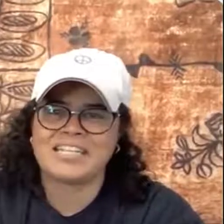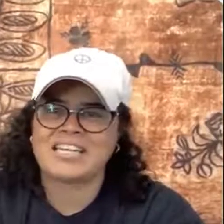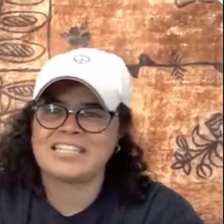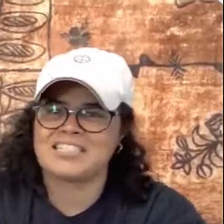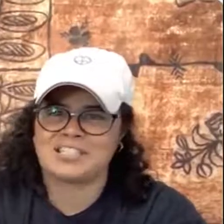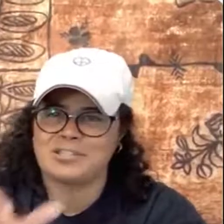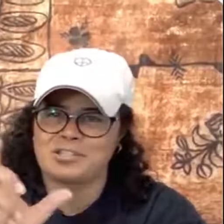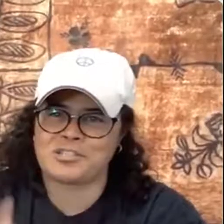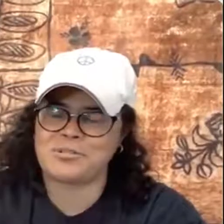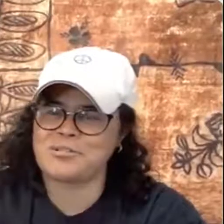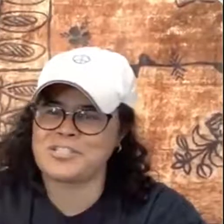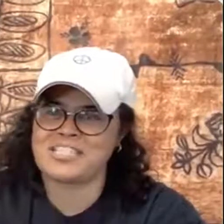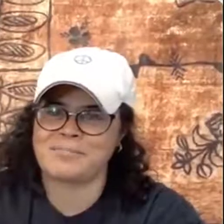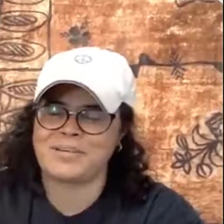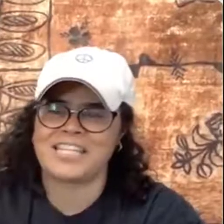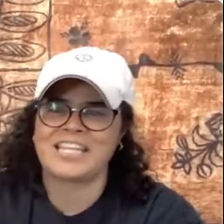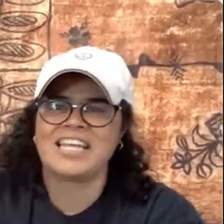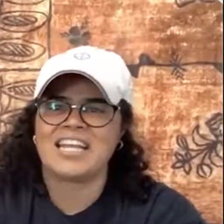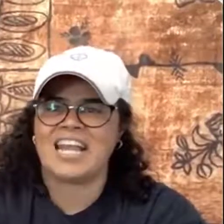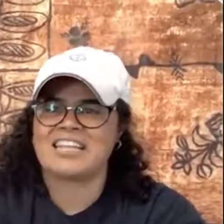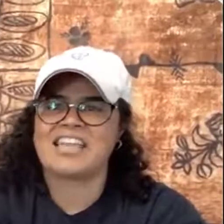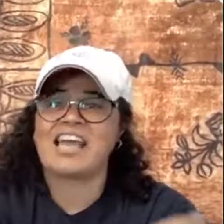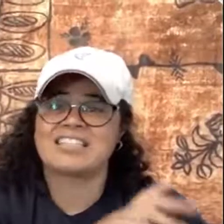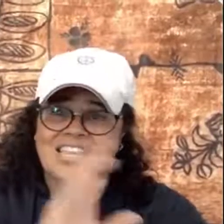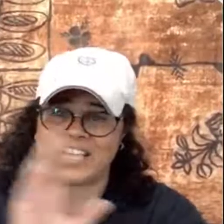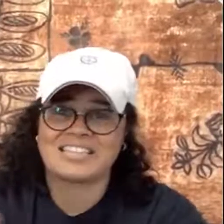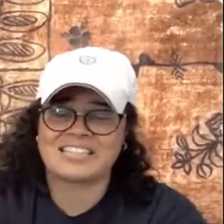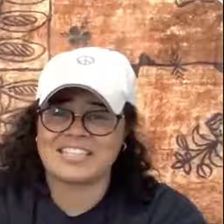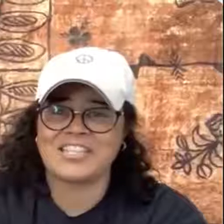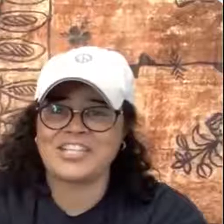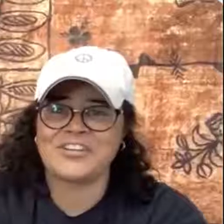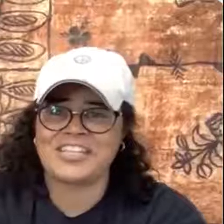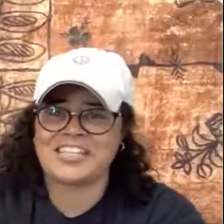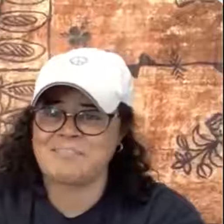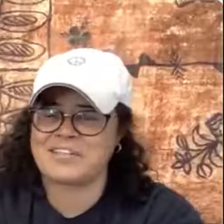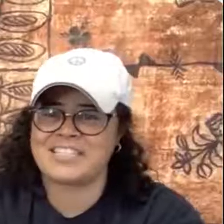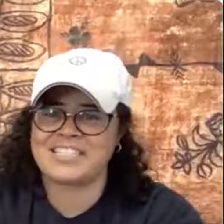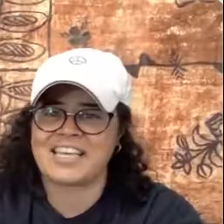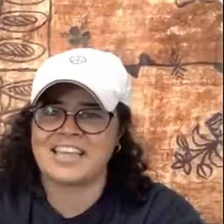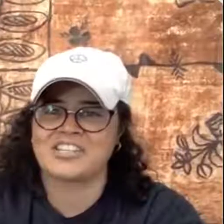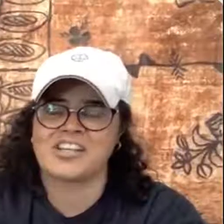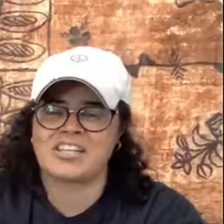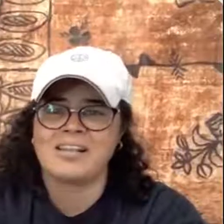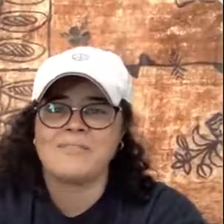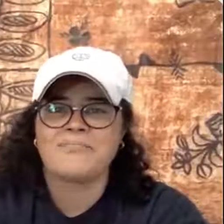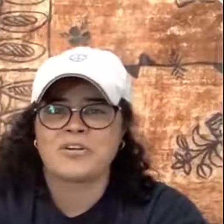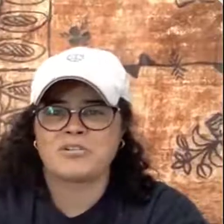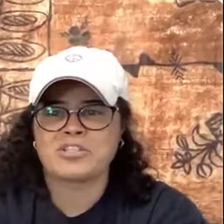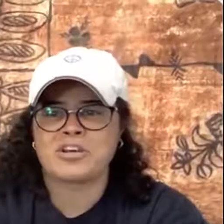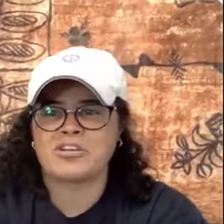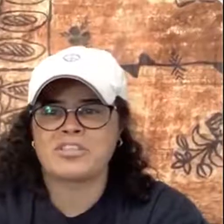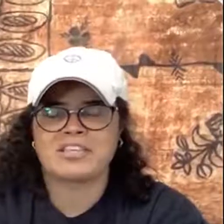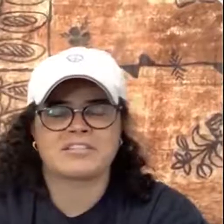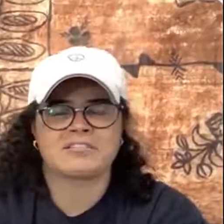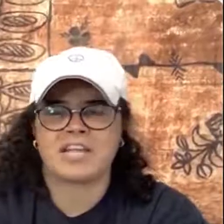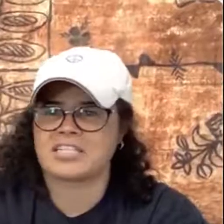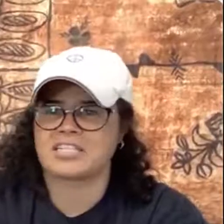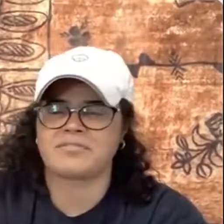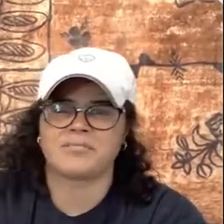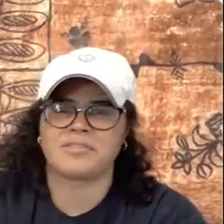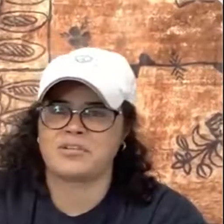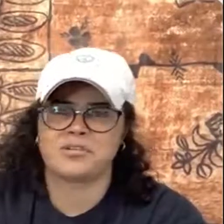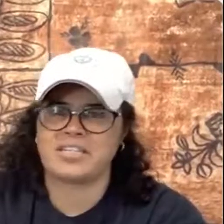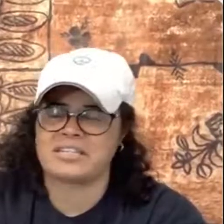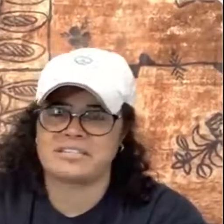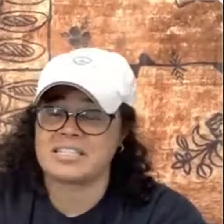names. That is just a small snippet, and as they continue in their presentation, also the